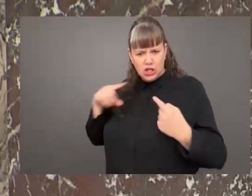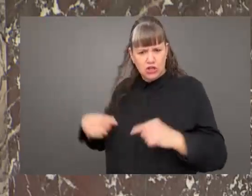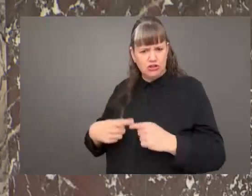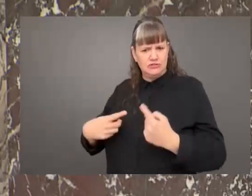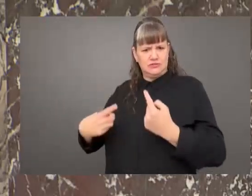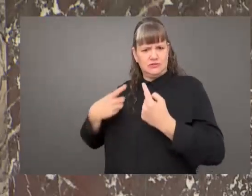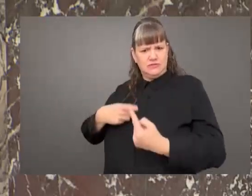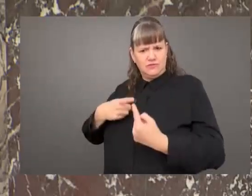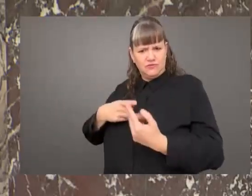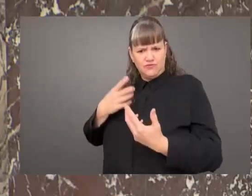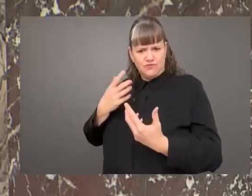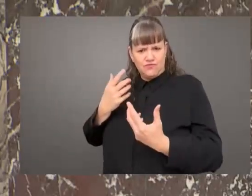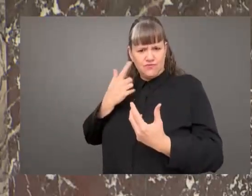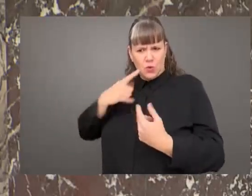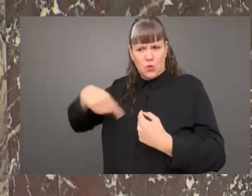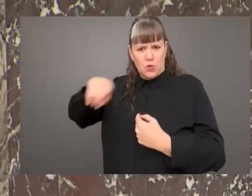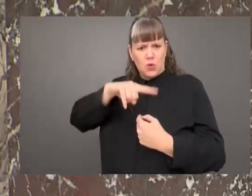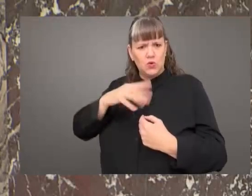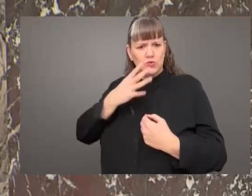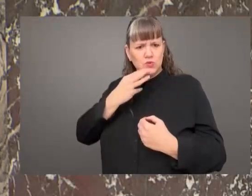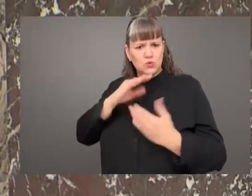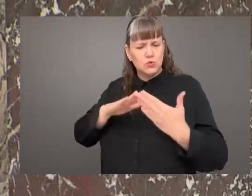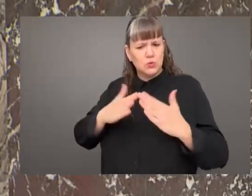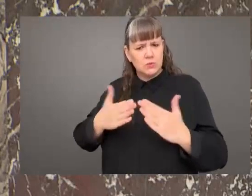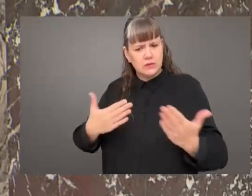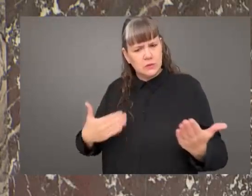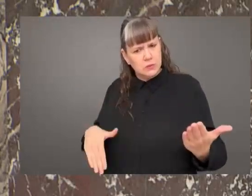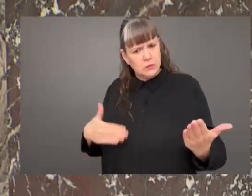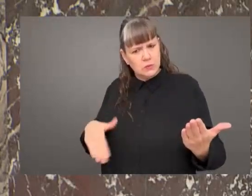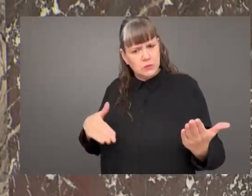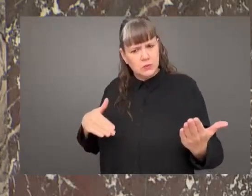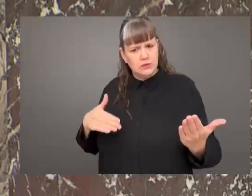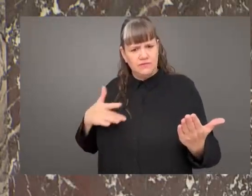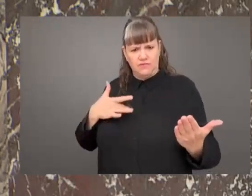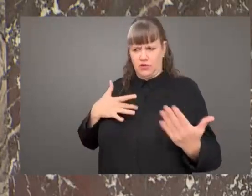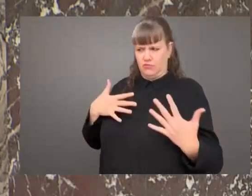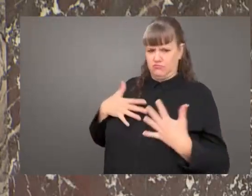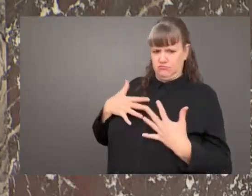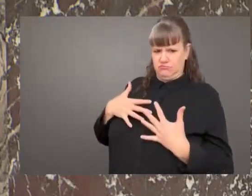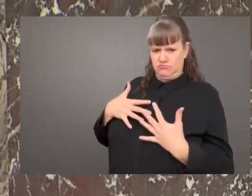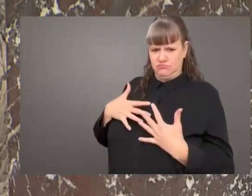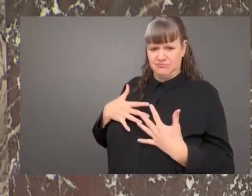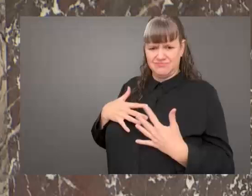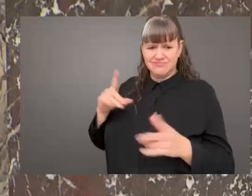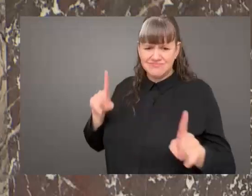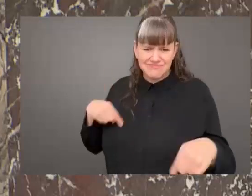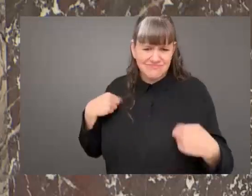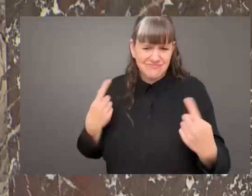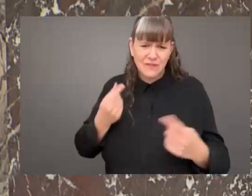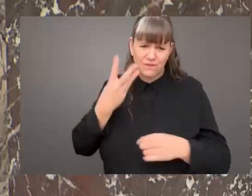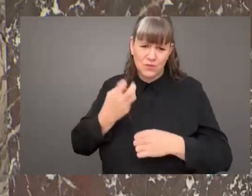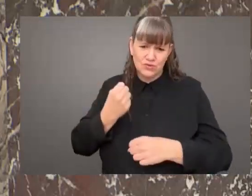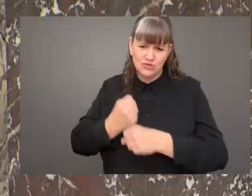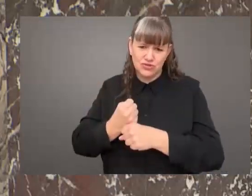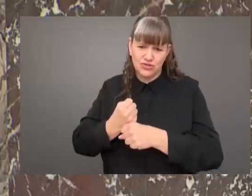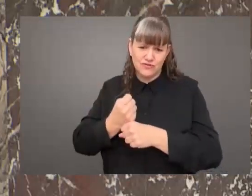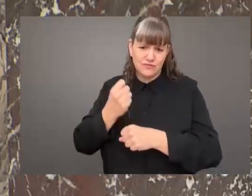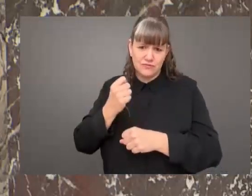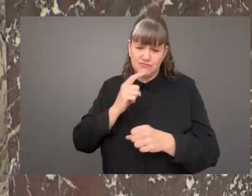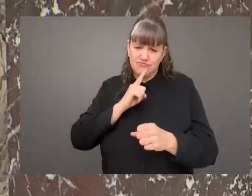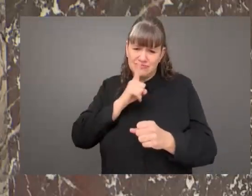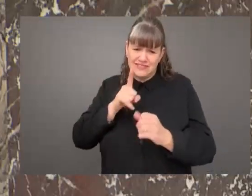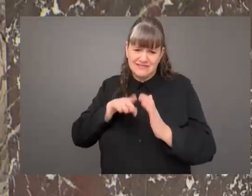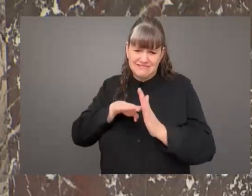the community has been feeling a lot of fear over the last few years, in particular with the rise of anti-Semitism related